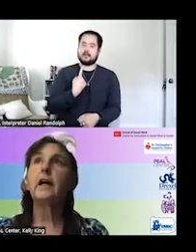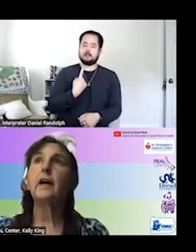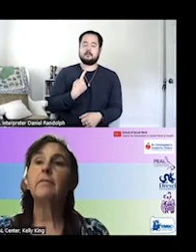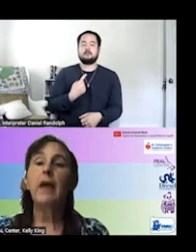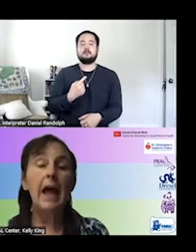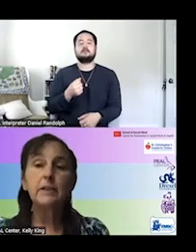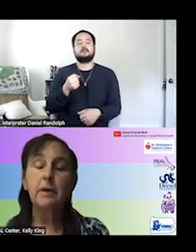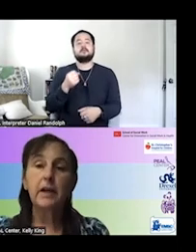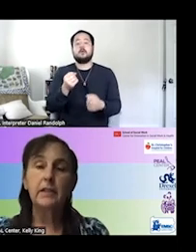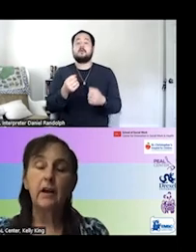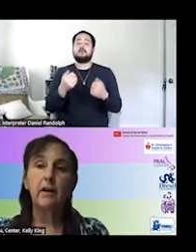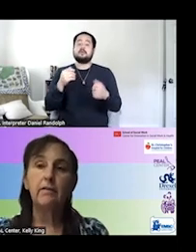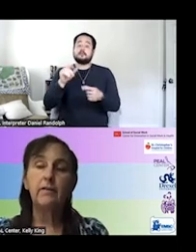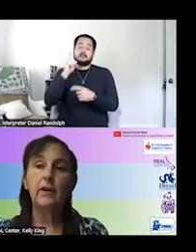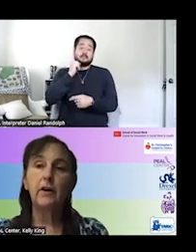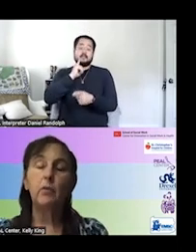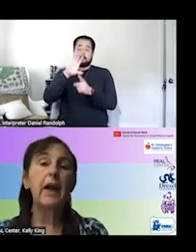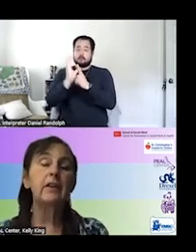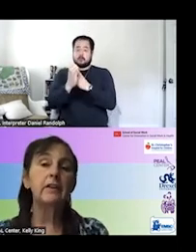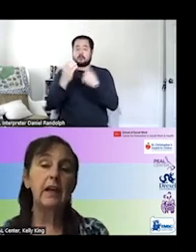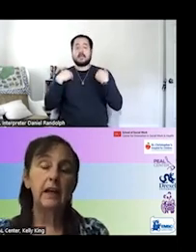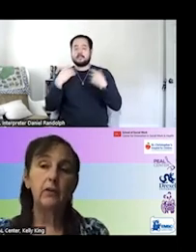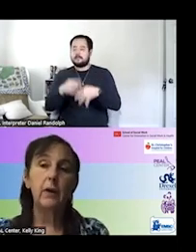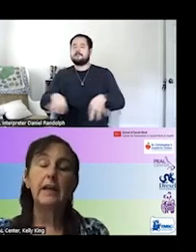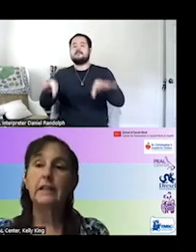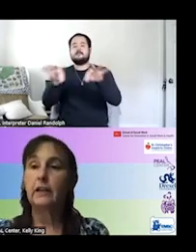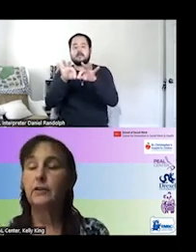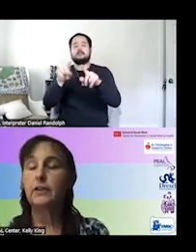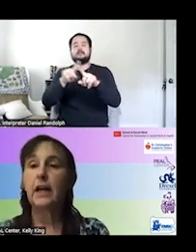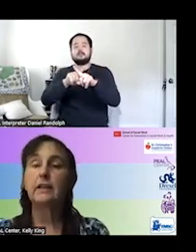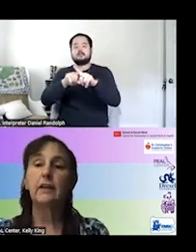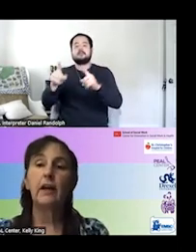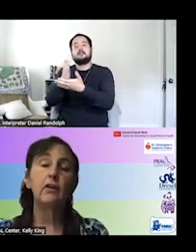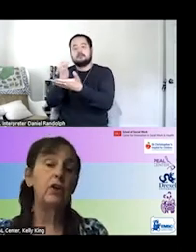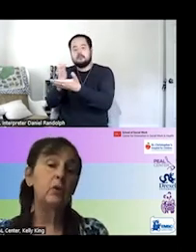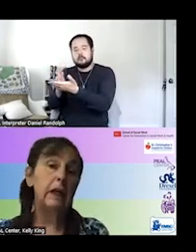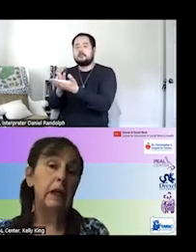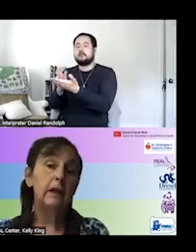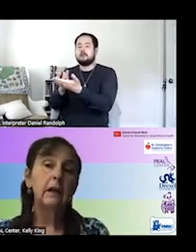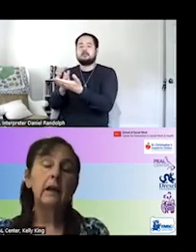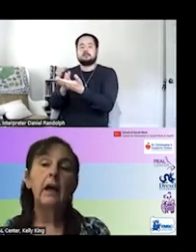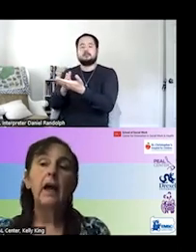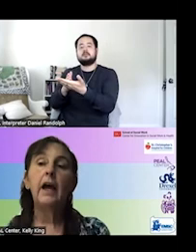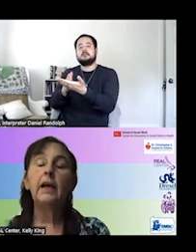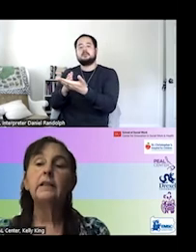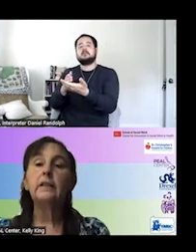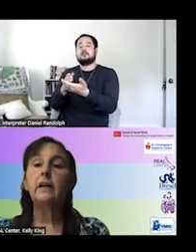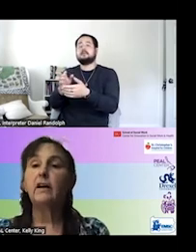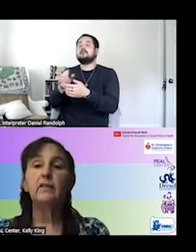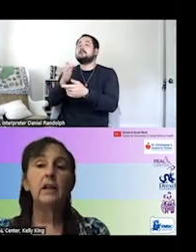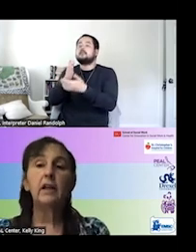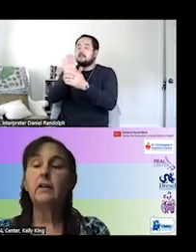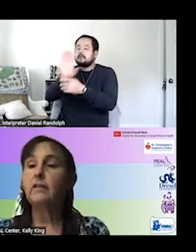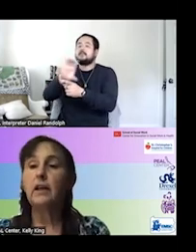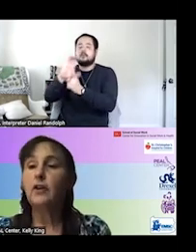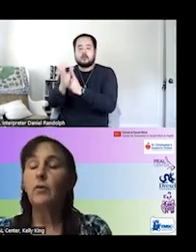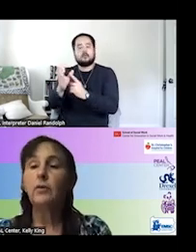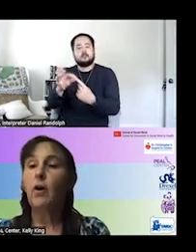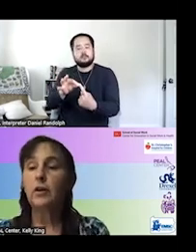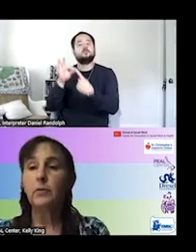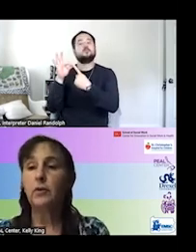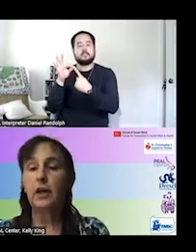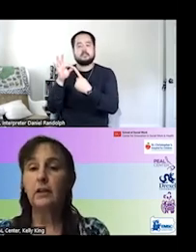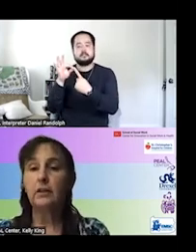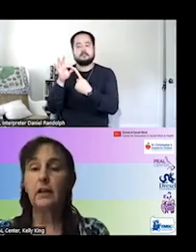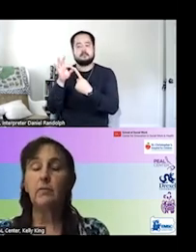different aspects of the way that they interact and intersect that are unique, and they don't